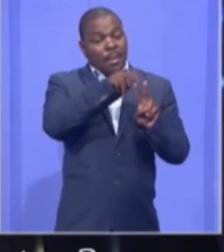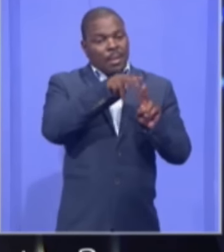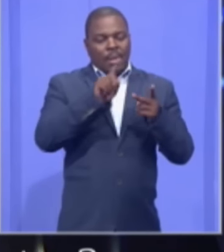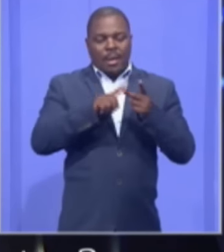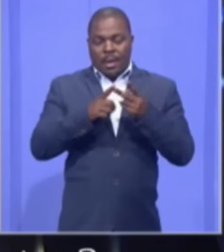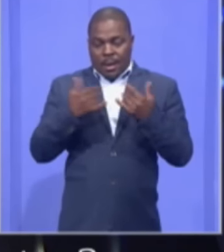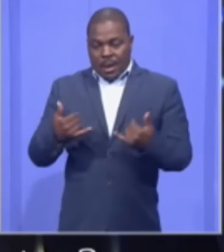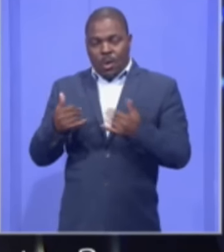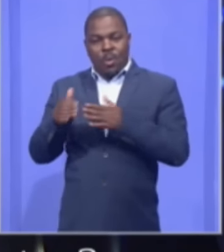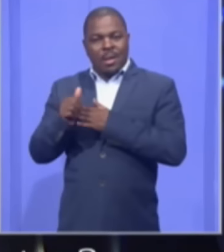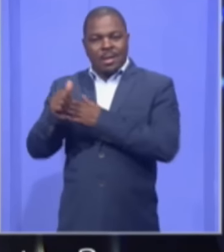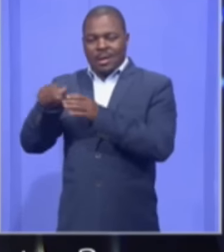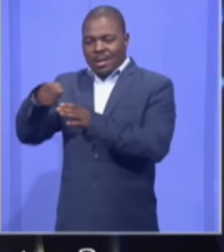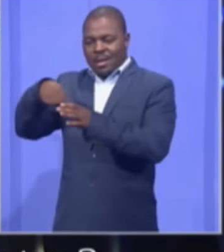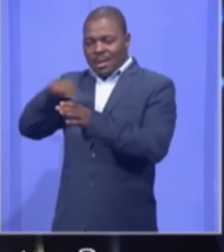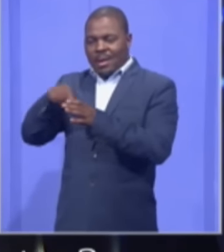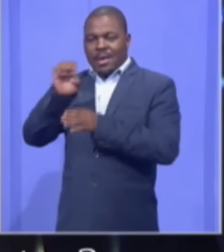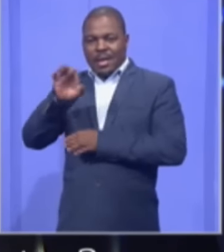ba EFF di dukehile?